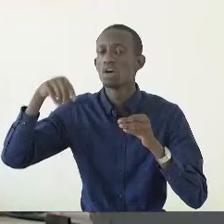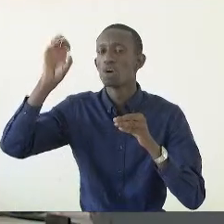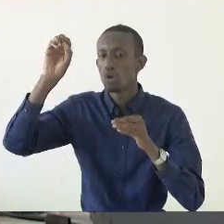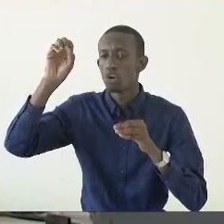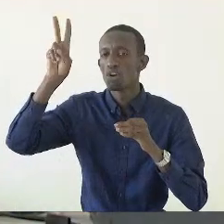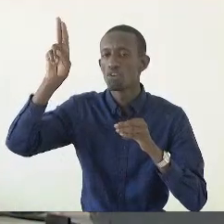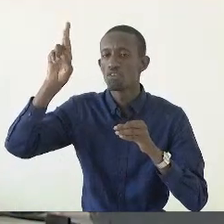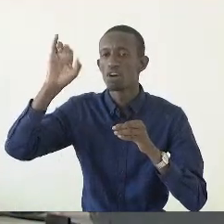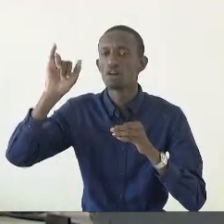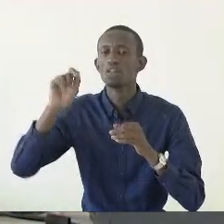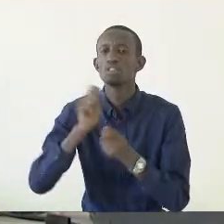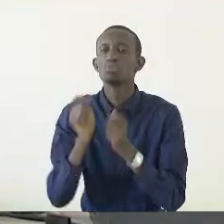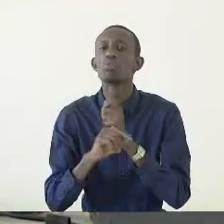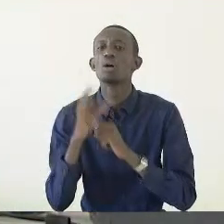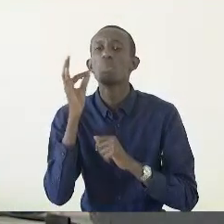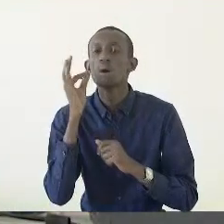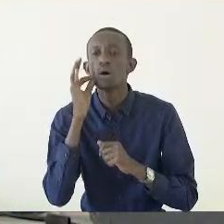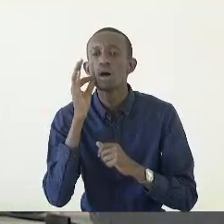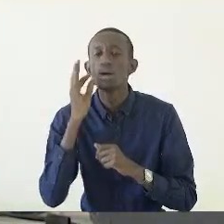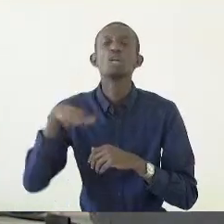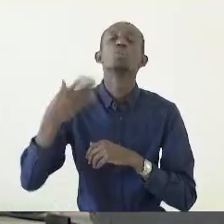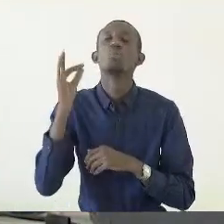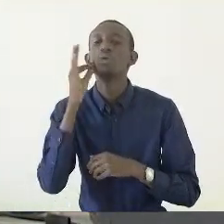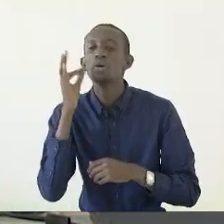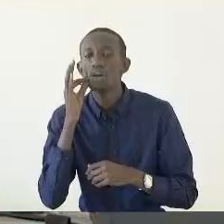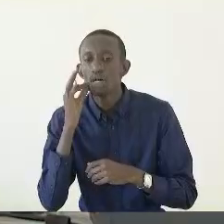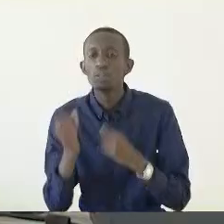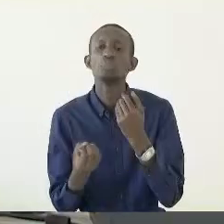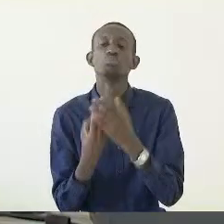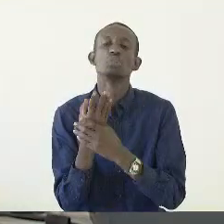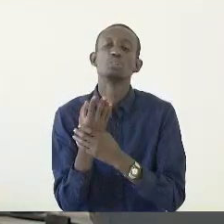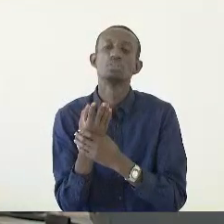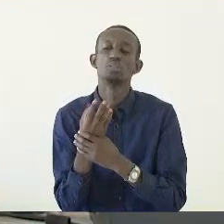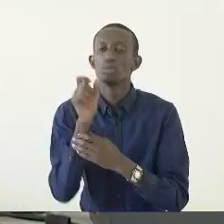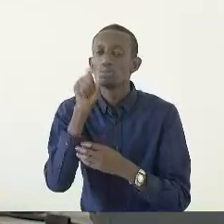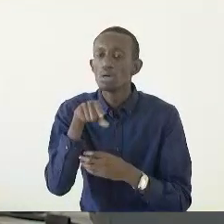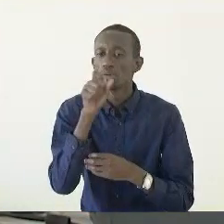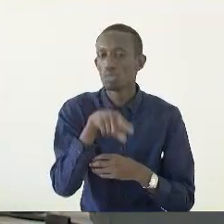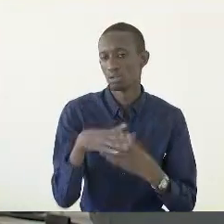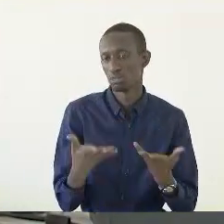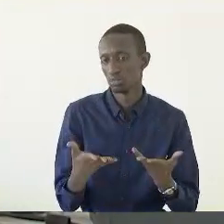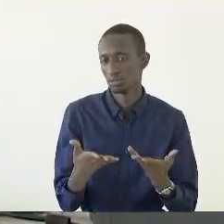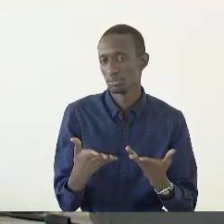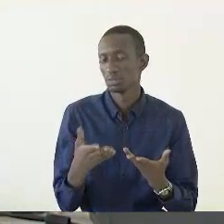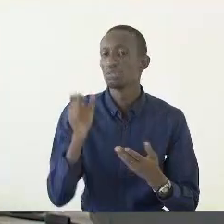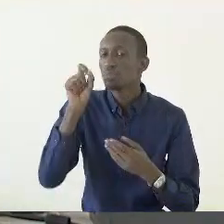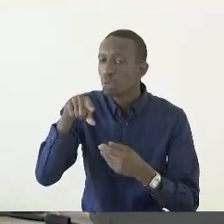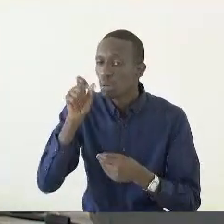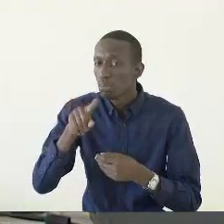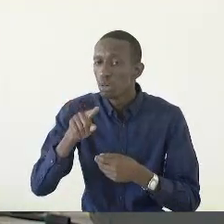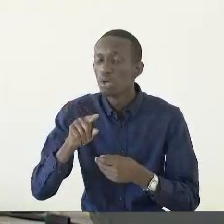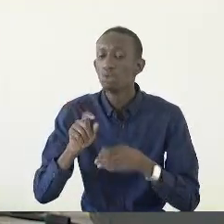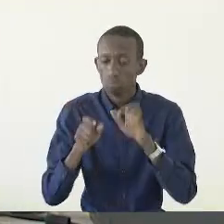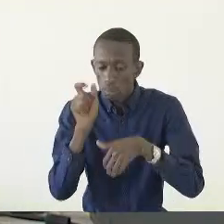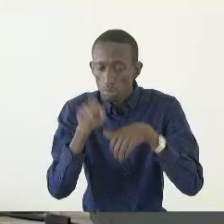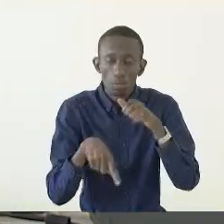and ovules will turn into seeds. So we will get the fruits which have seeds, seeds which can be grown